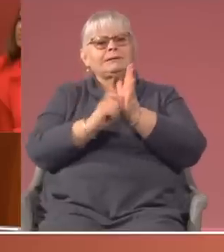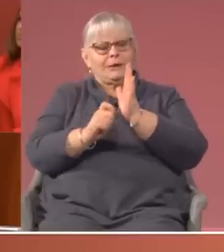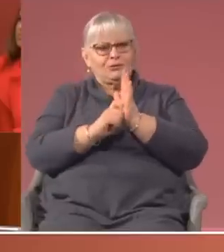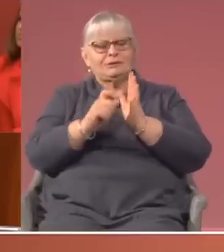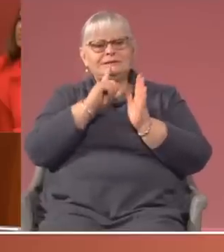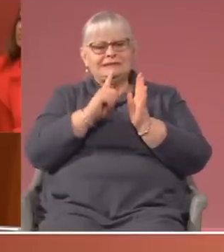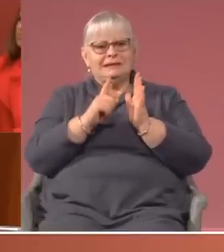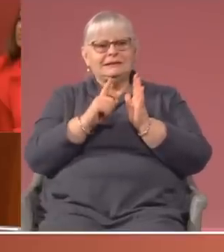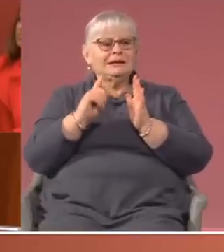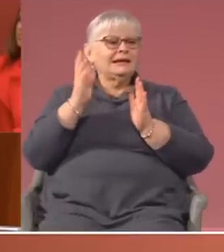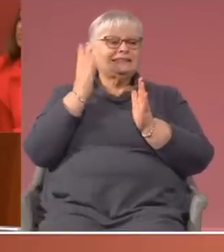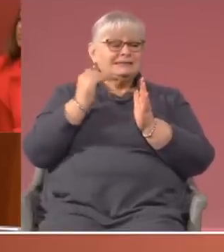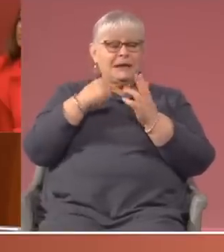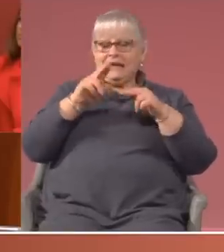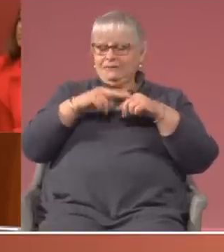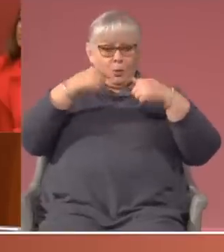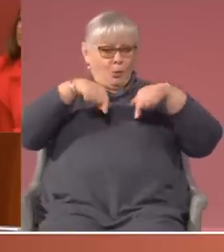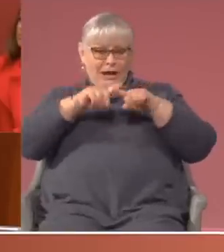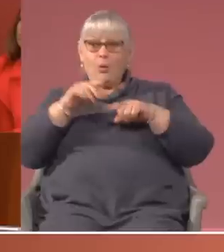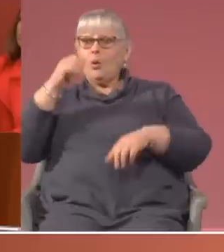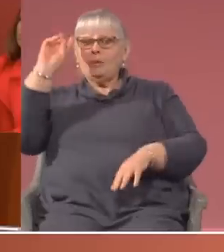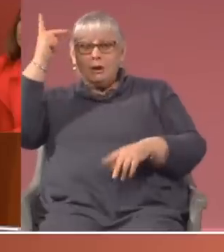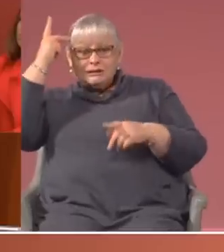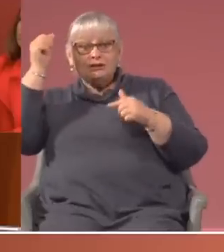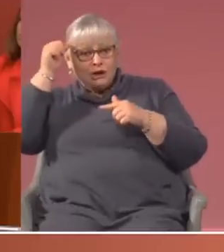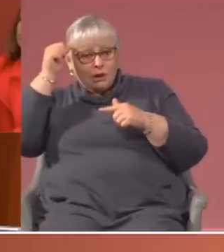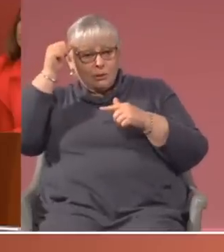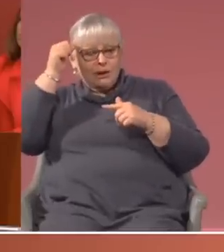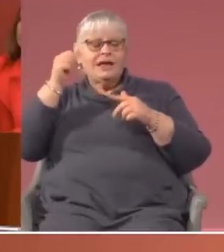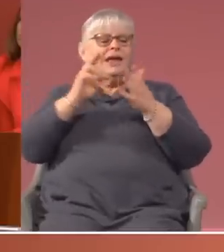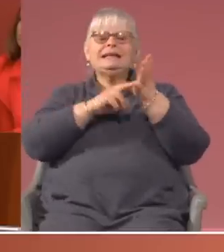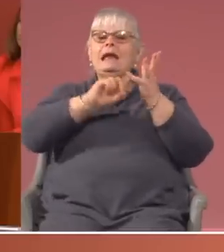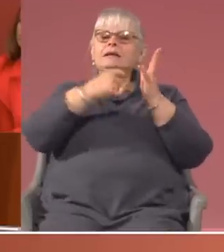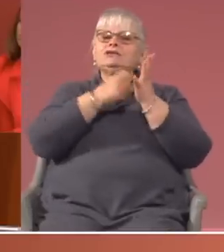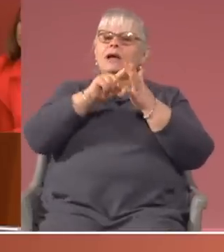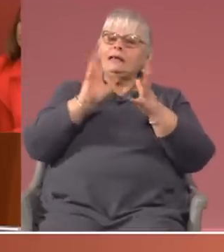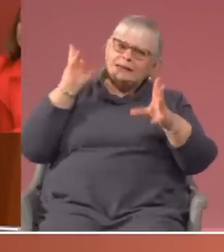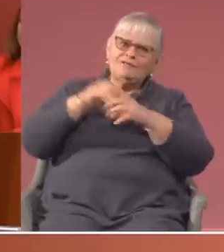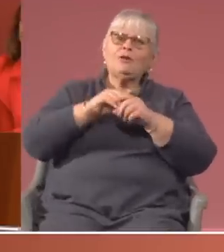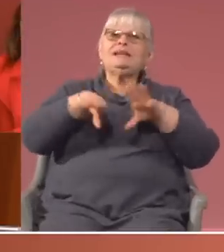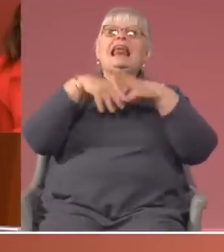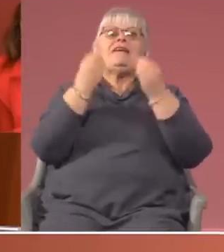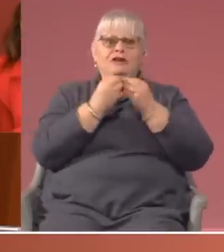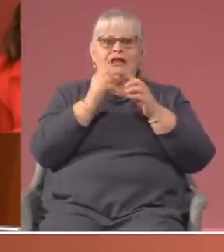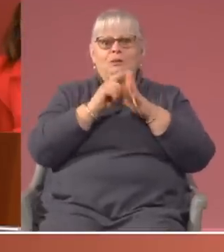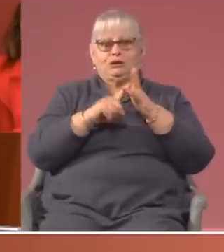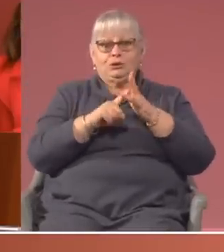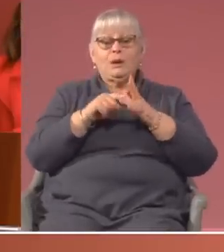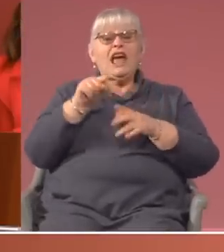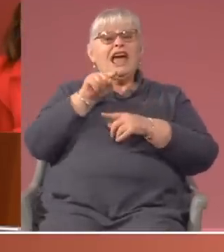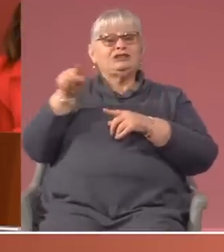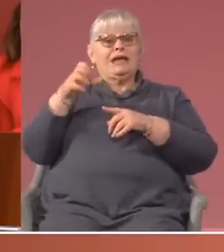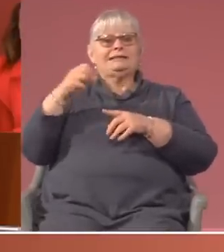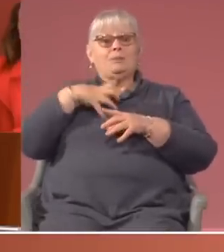whether we and our politicians know it or not, nature is party to all of our deals and decisions, and she has more votes, a